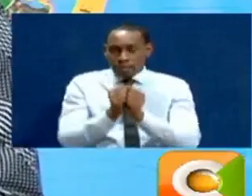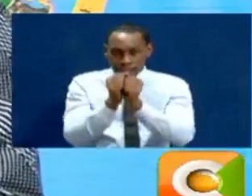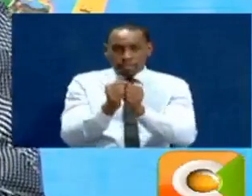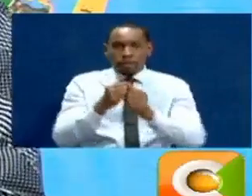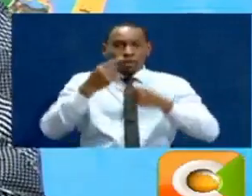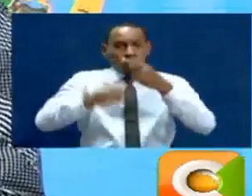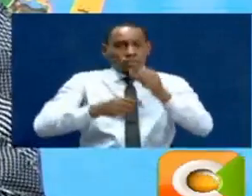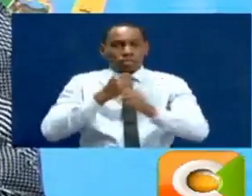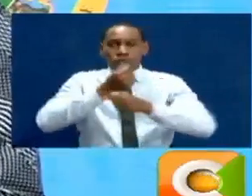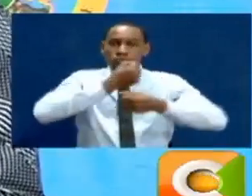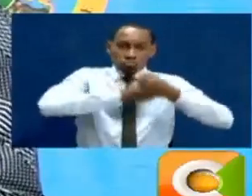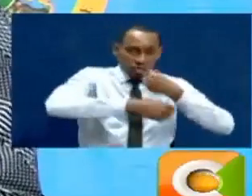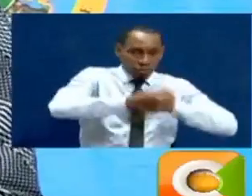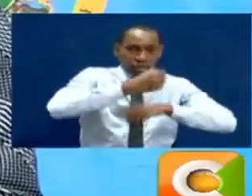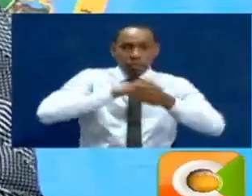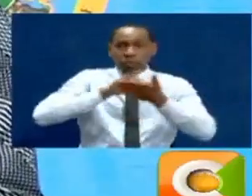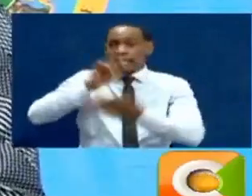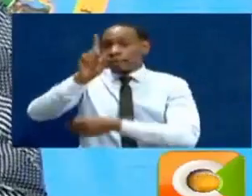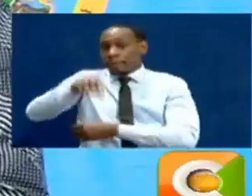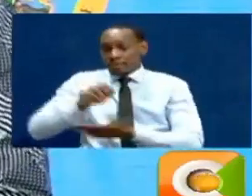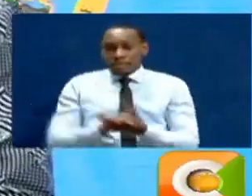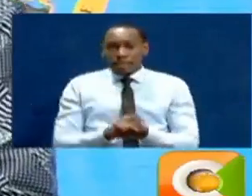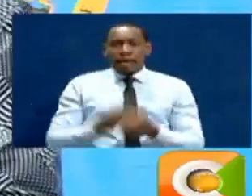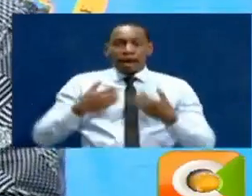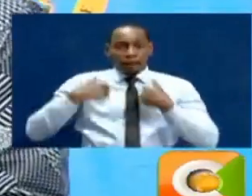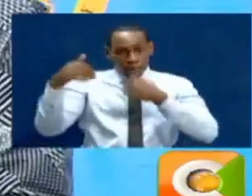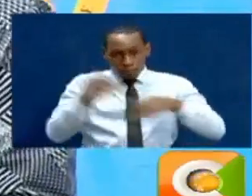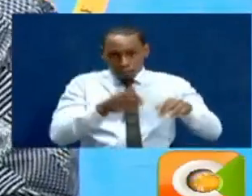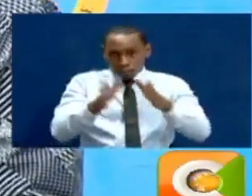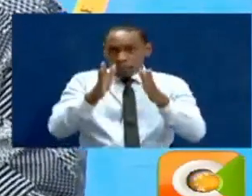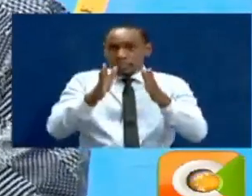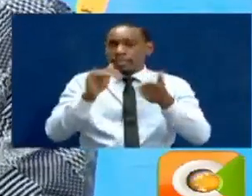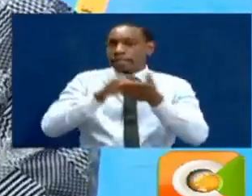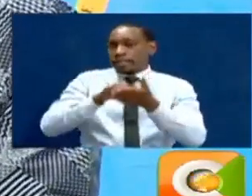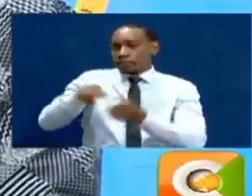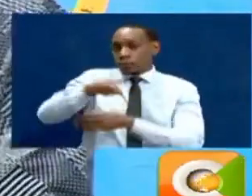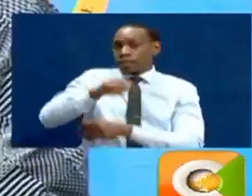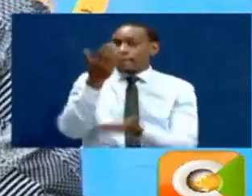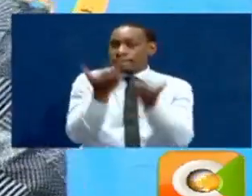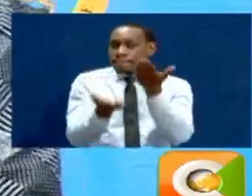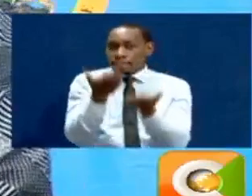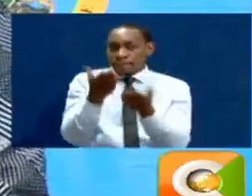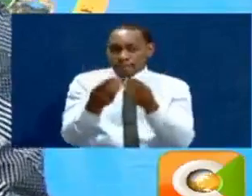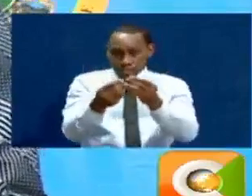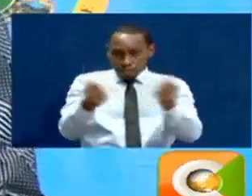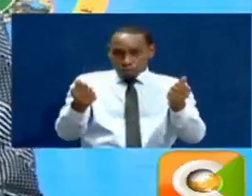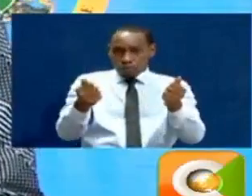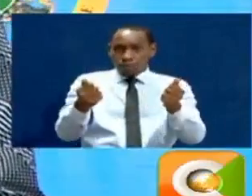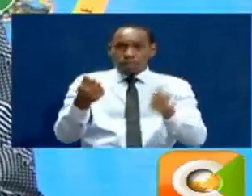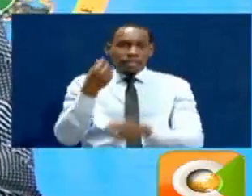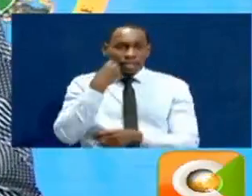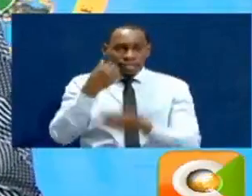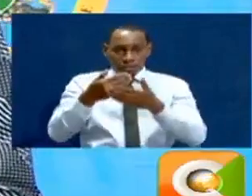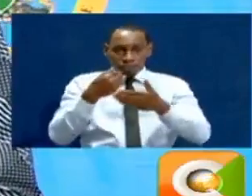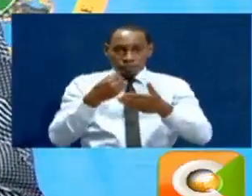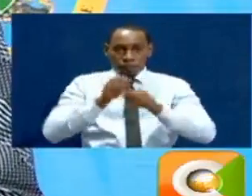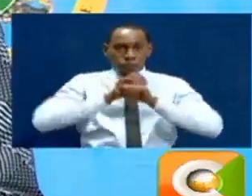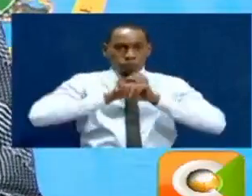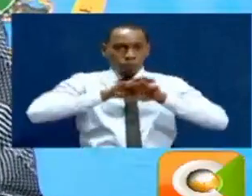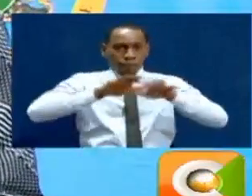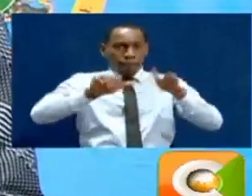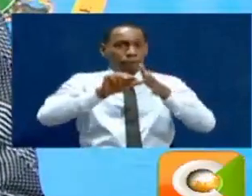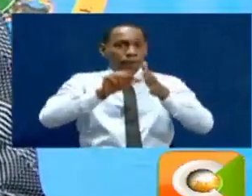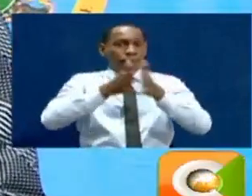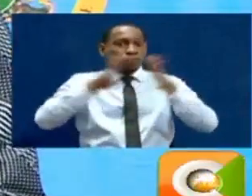to do what we are supposed to do, there is a chance that we might be able to arrest it before it becomes a